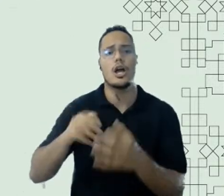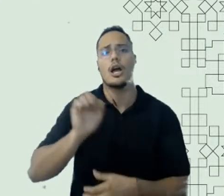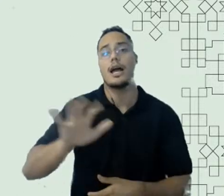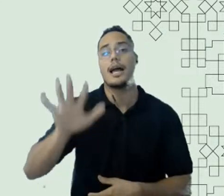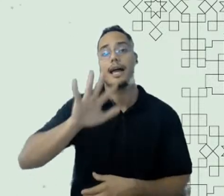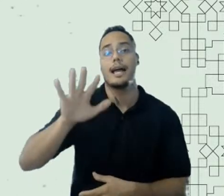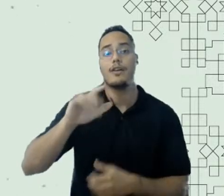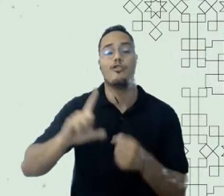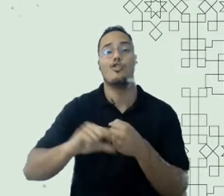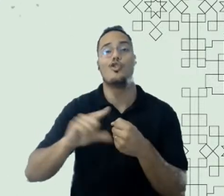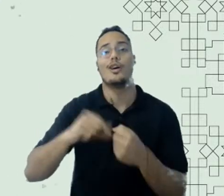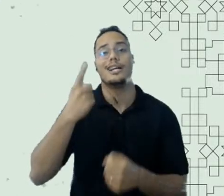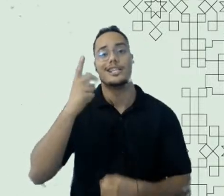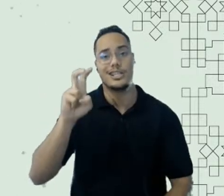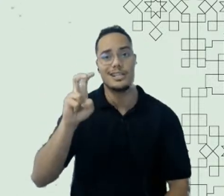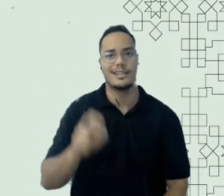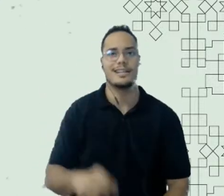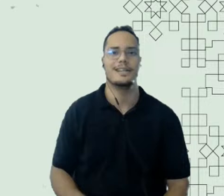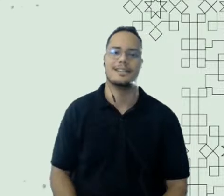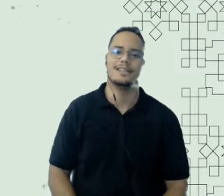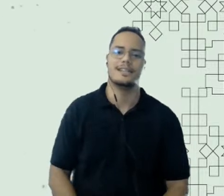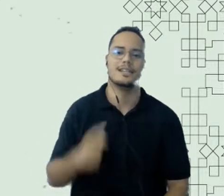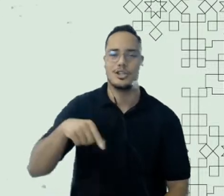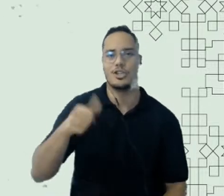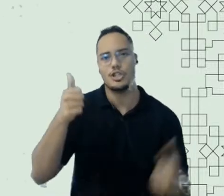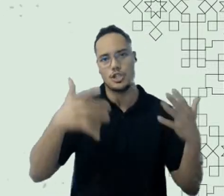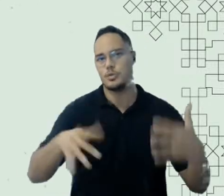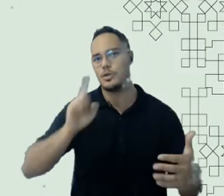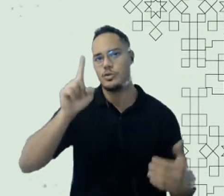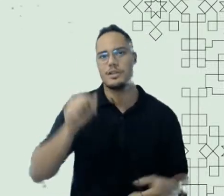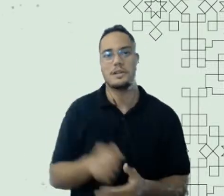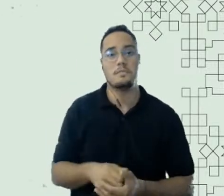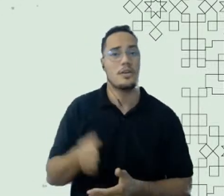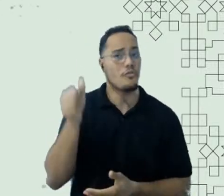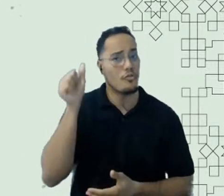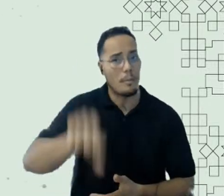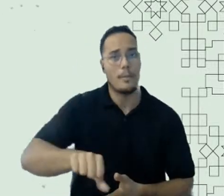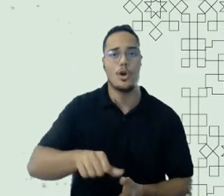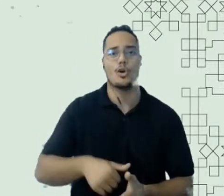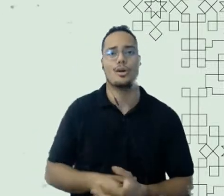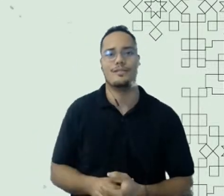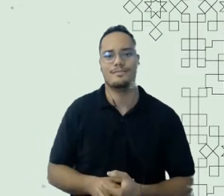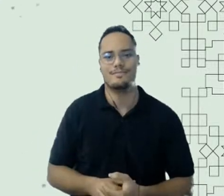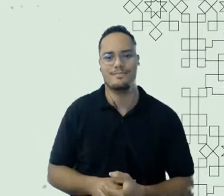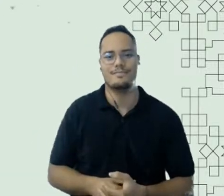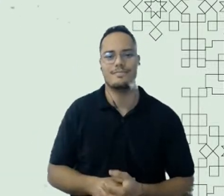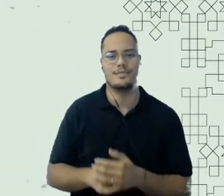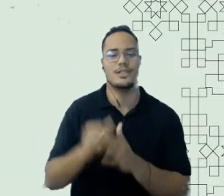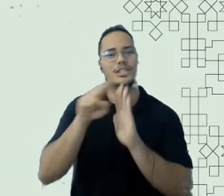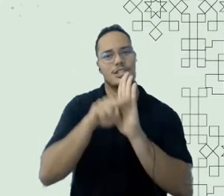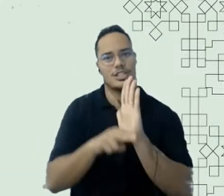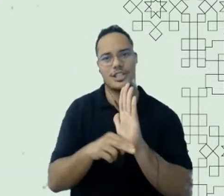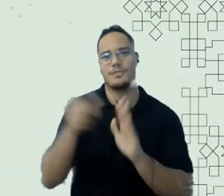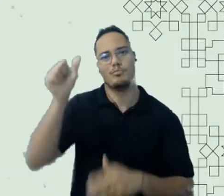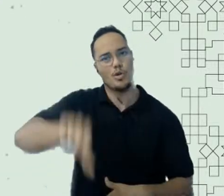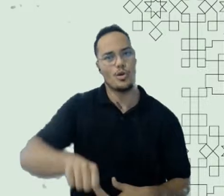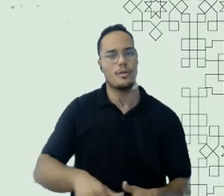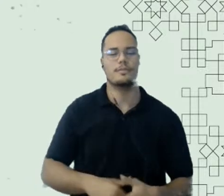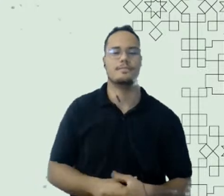worst provision of the directive. That is the right to press publishers. And that has led to a lot